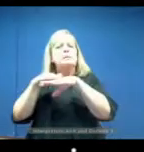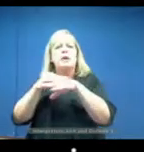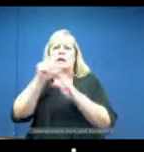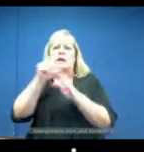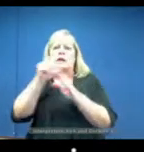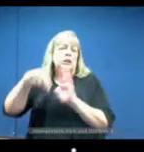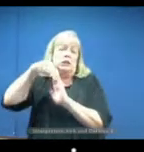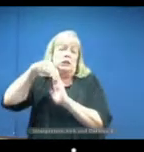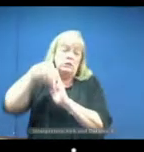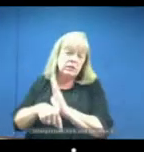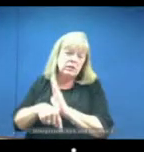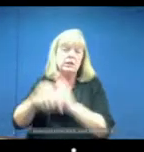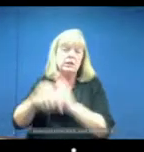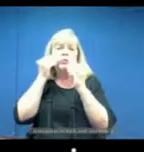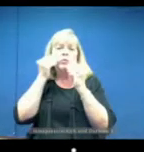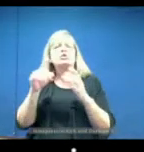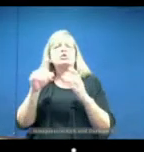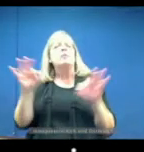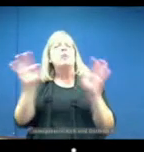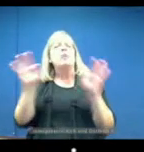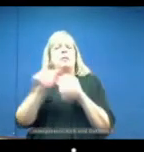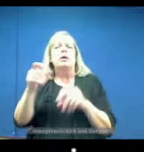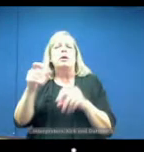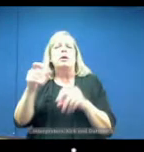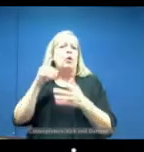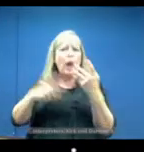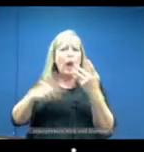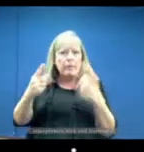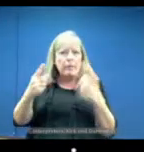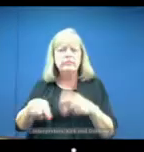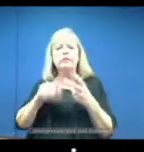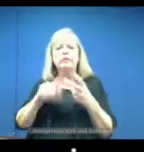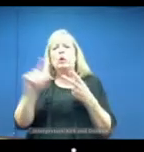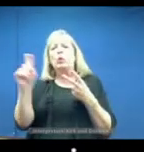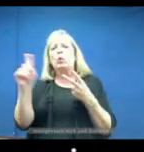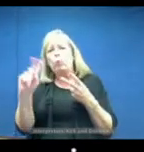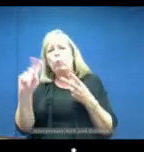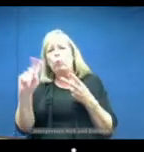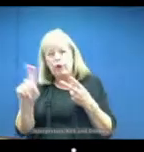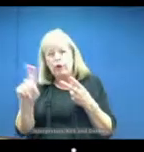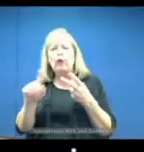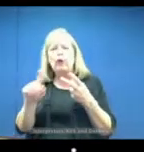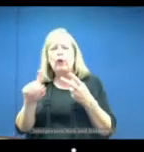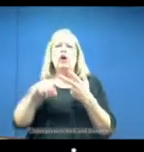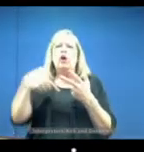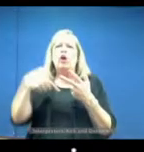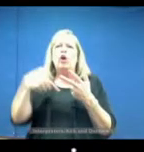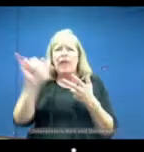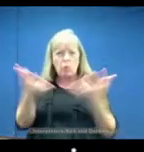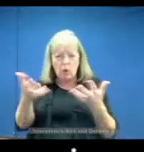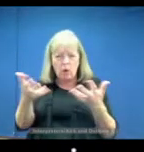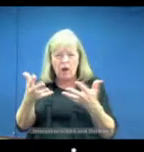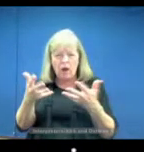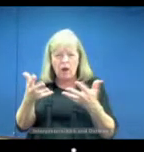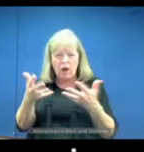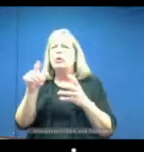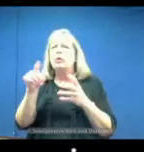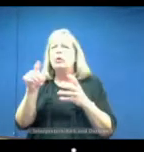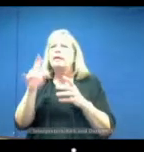know essentially what happened, where did it happen, and what it looked like, so that you can get an idea of how the parties talk about